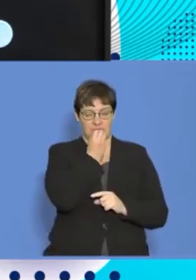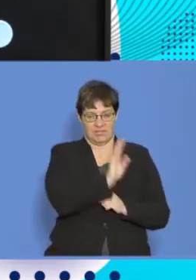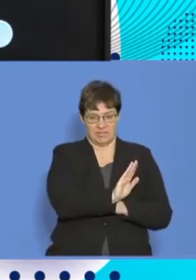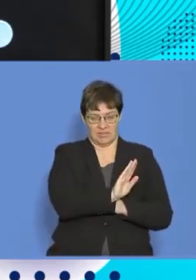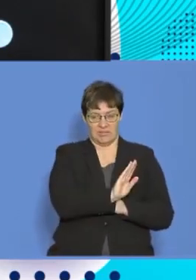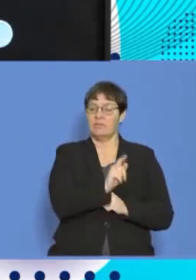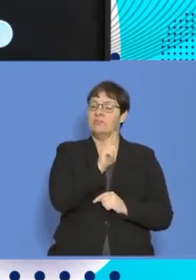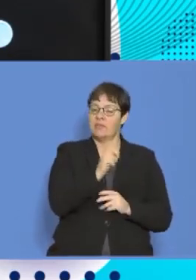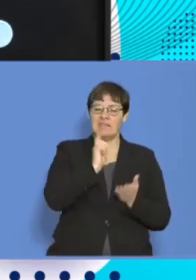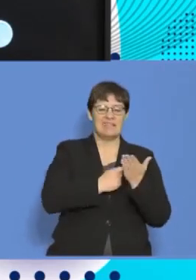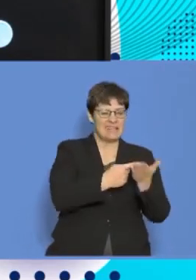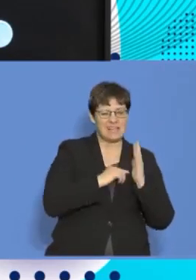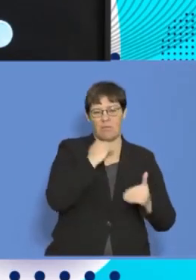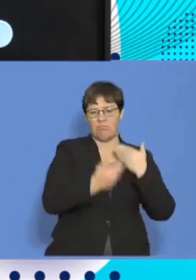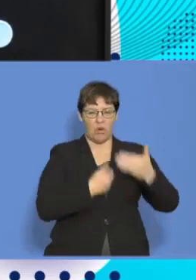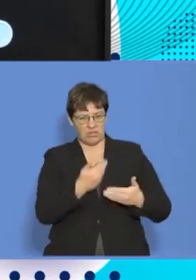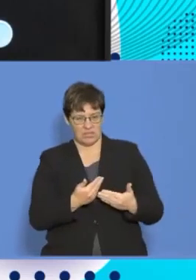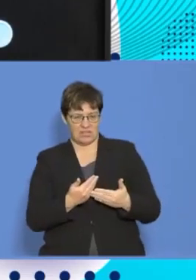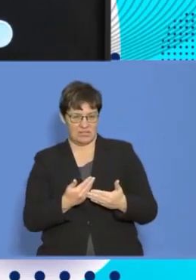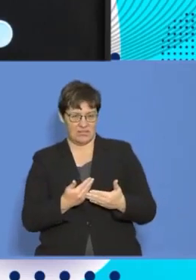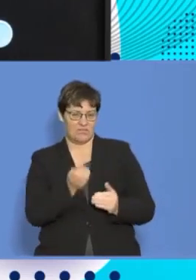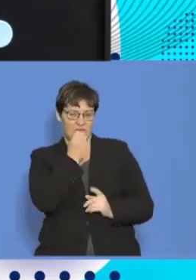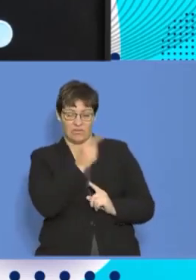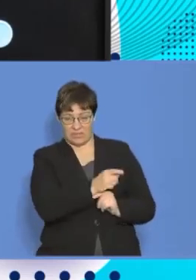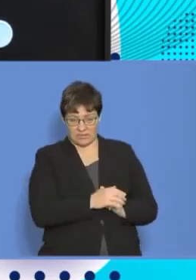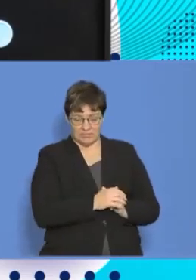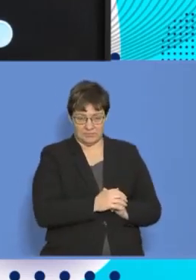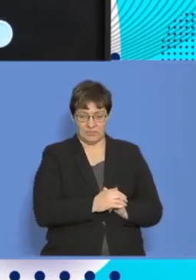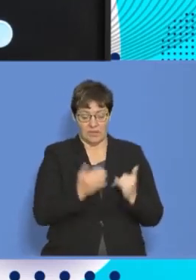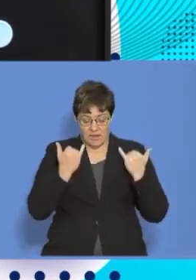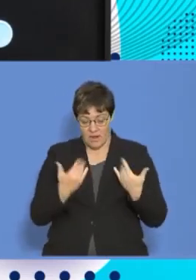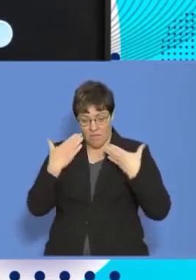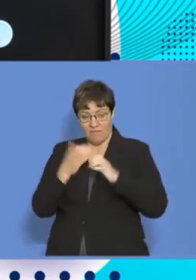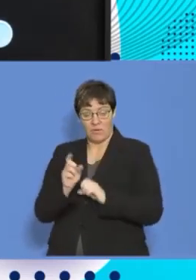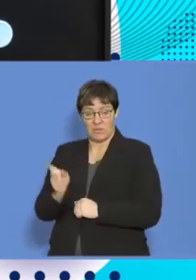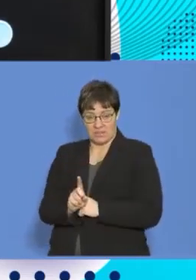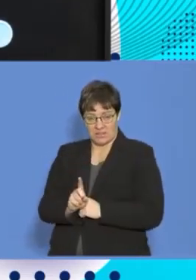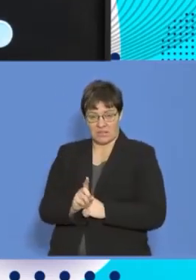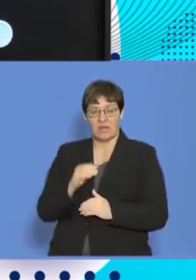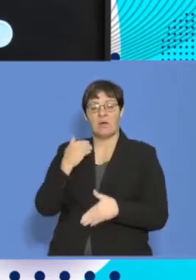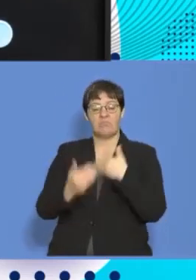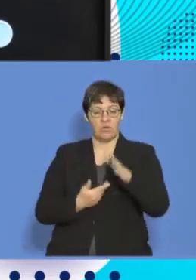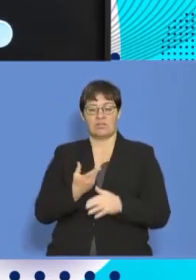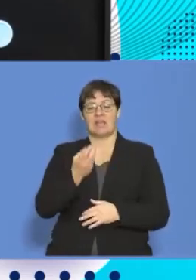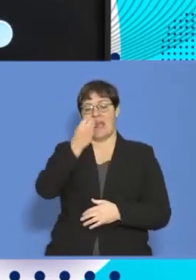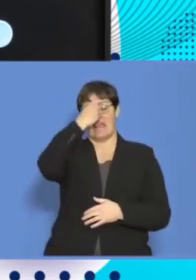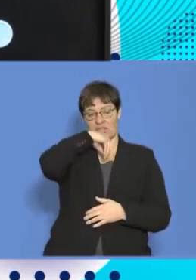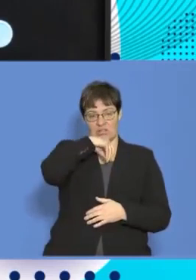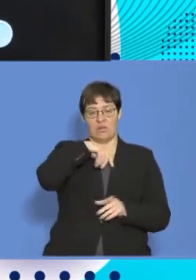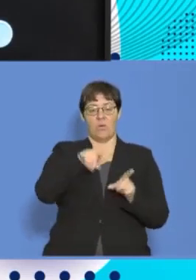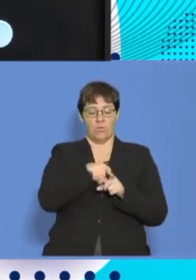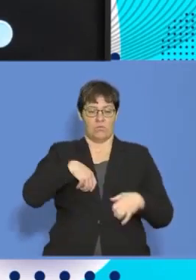we've discussed already the process of nutrition. In our segment now, we're going to focus on the process of ingestion